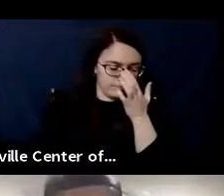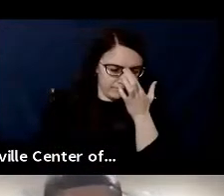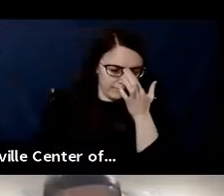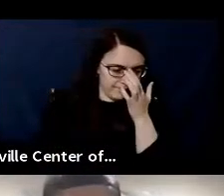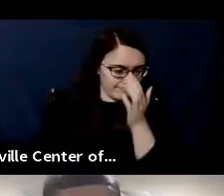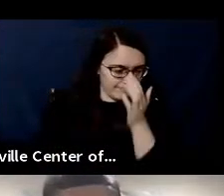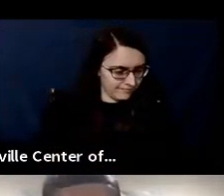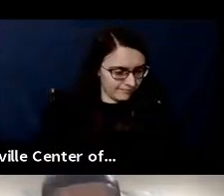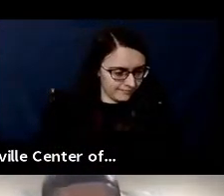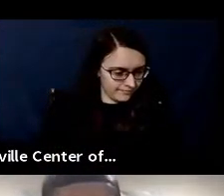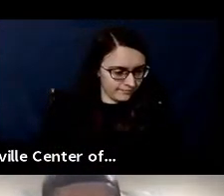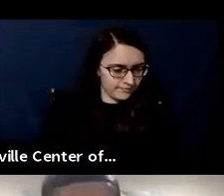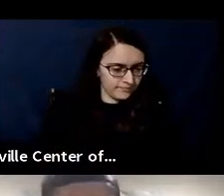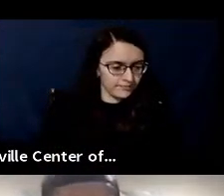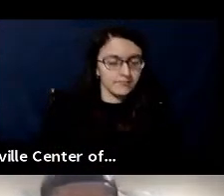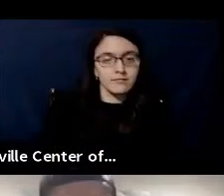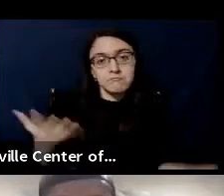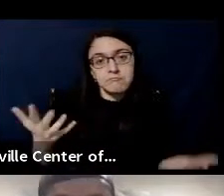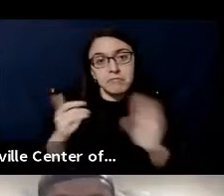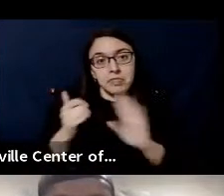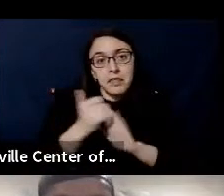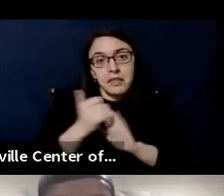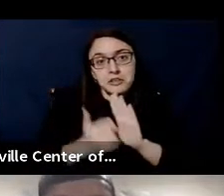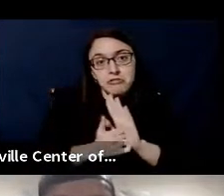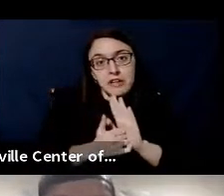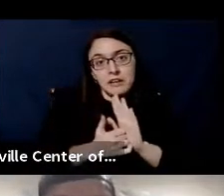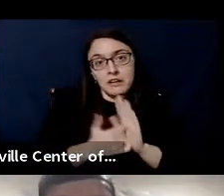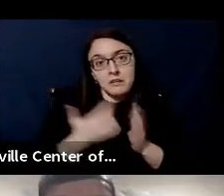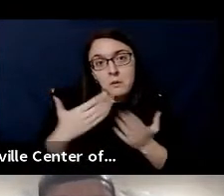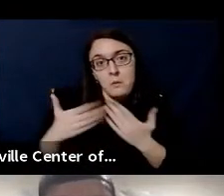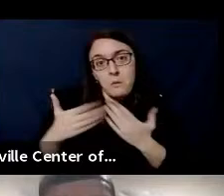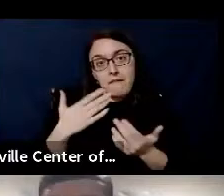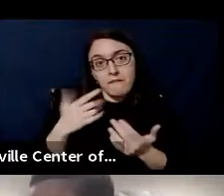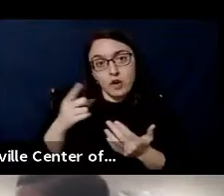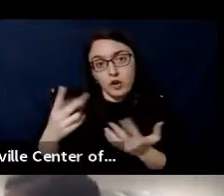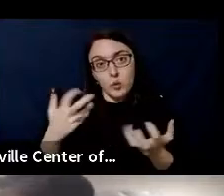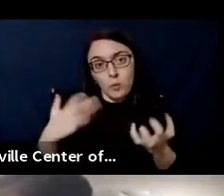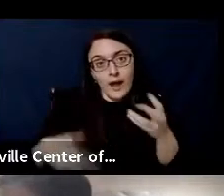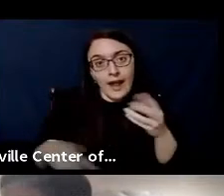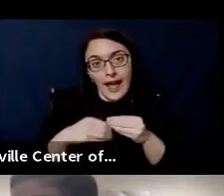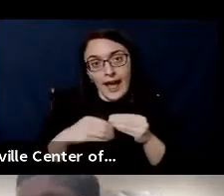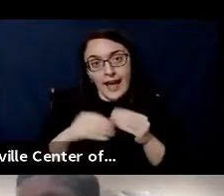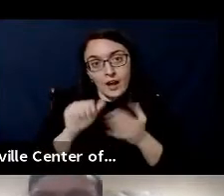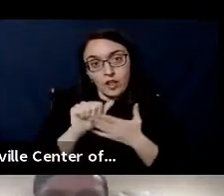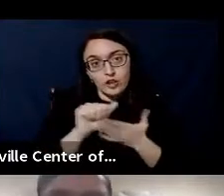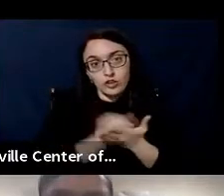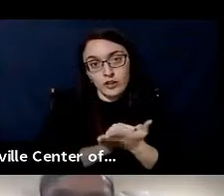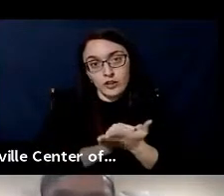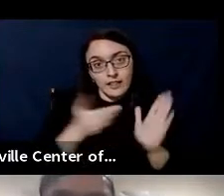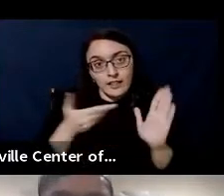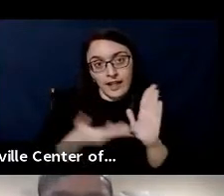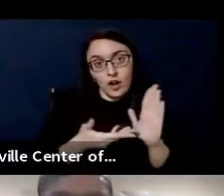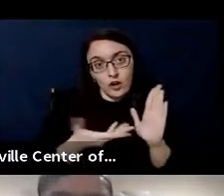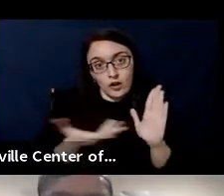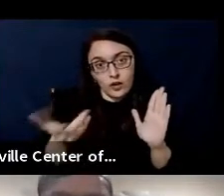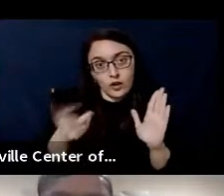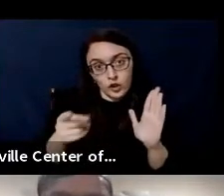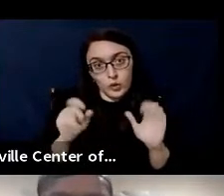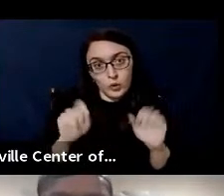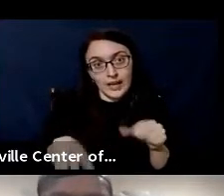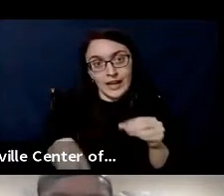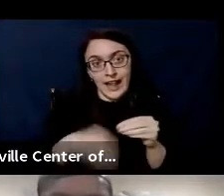No, the agenda is the board's agenda. So whatever items you want on the agenda can be there. Dr. Goetcher, you can add